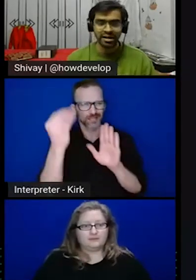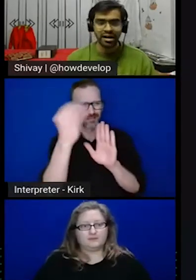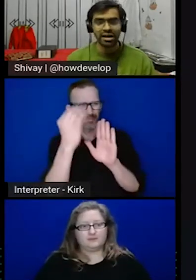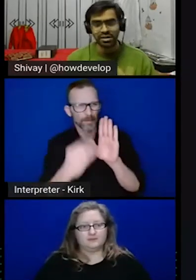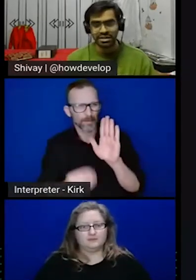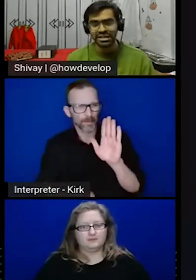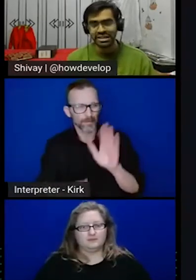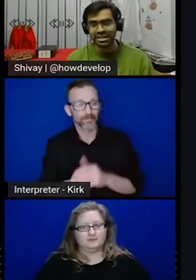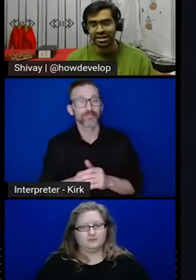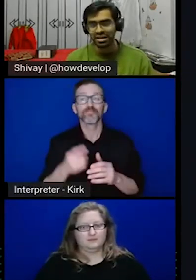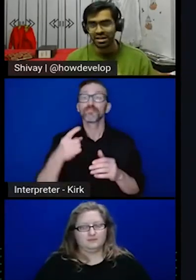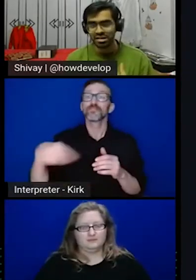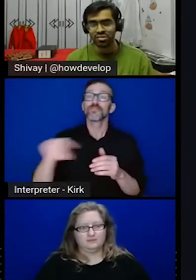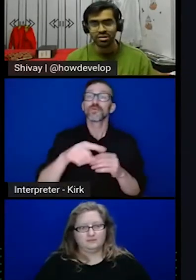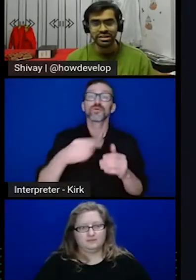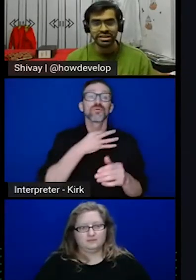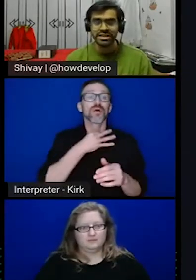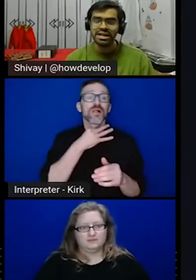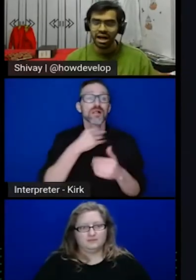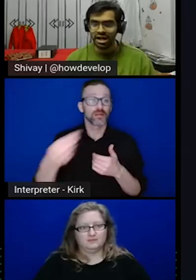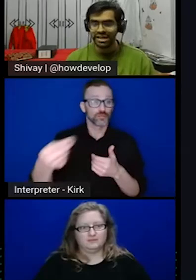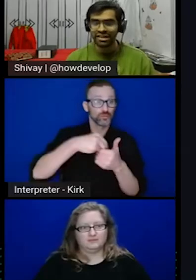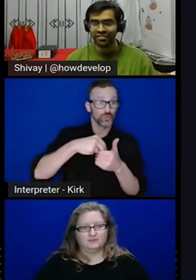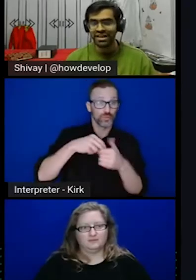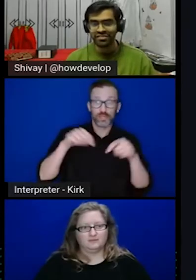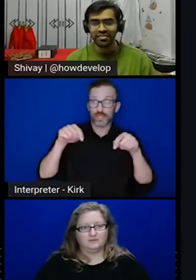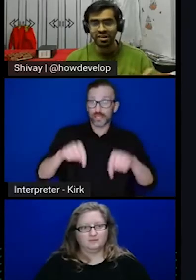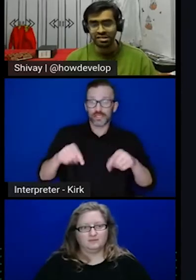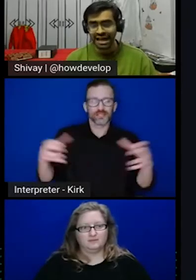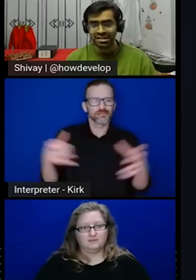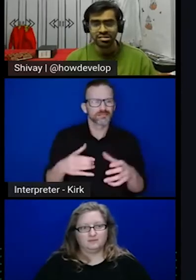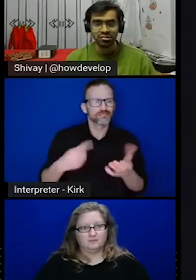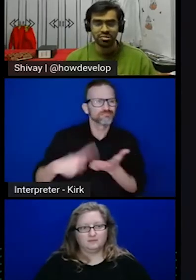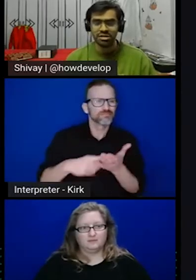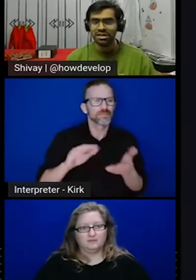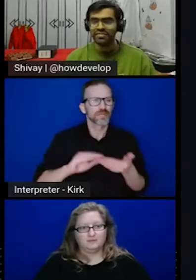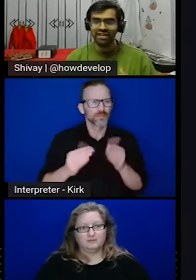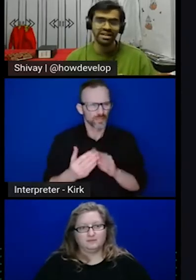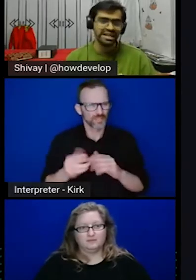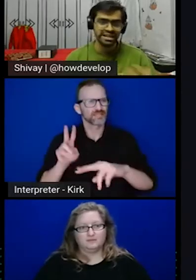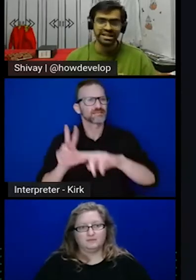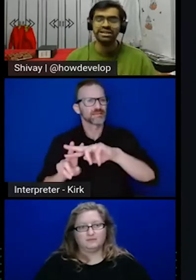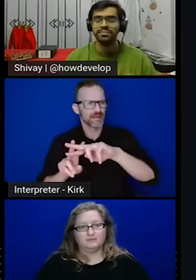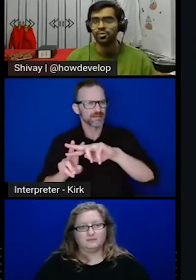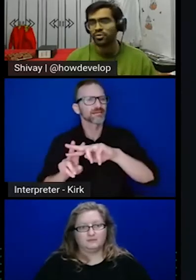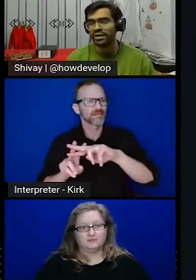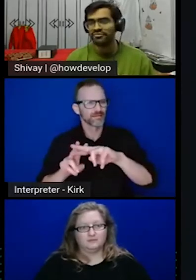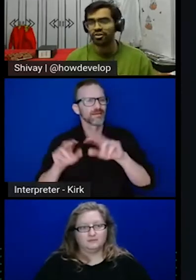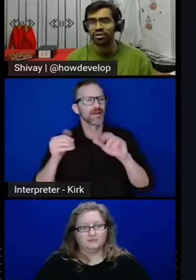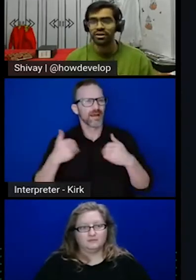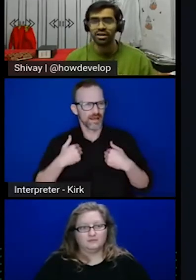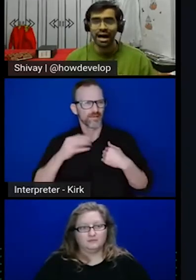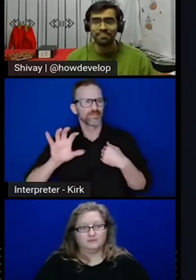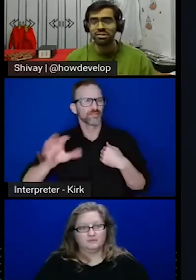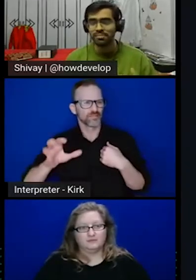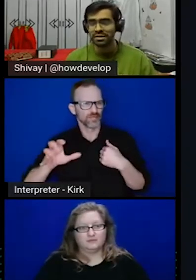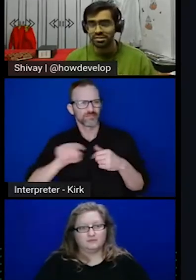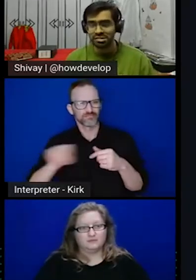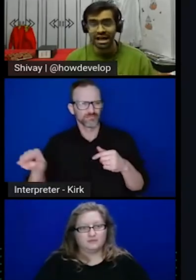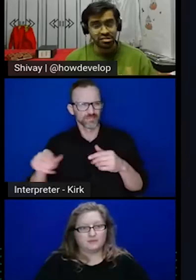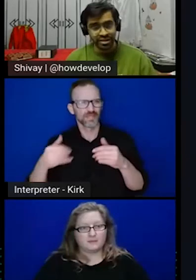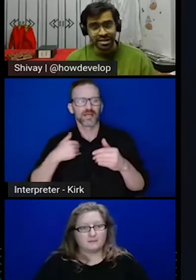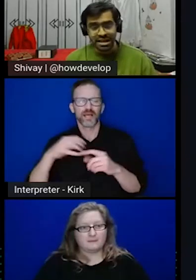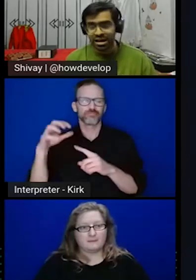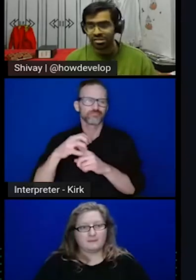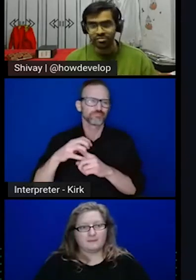community is on the layer 5 Slack. So we have a really great program for absolute